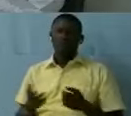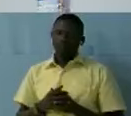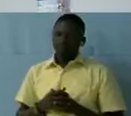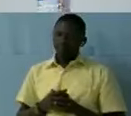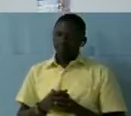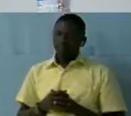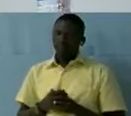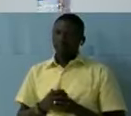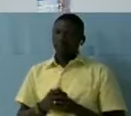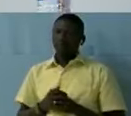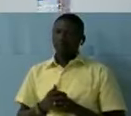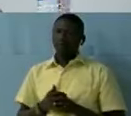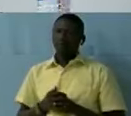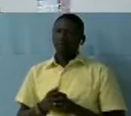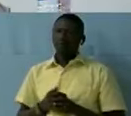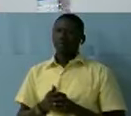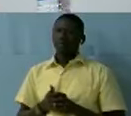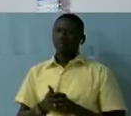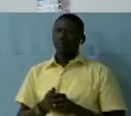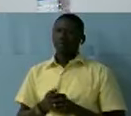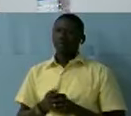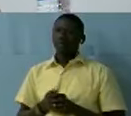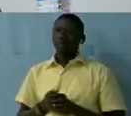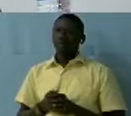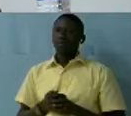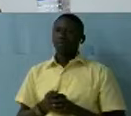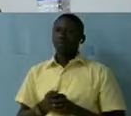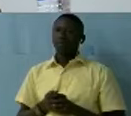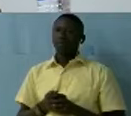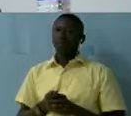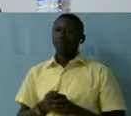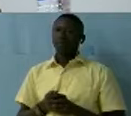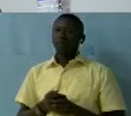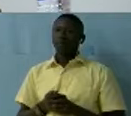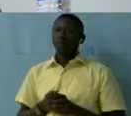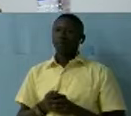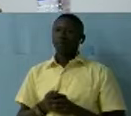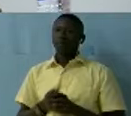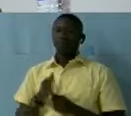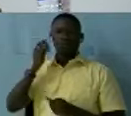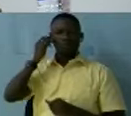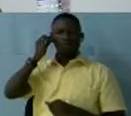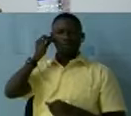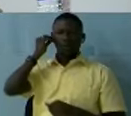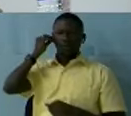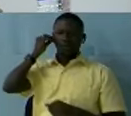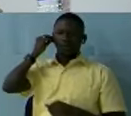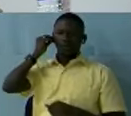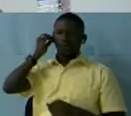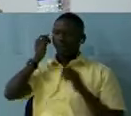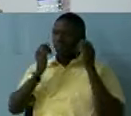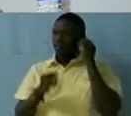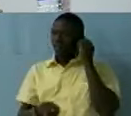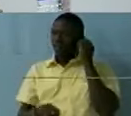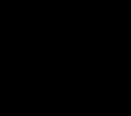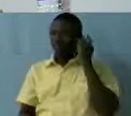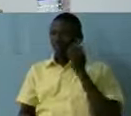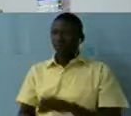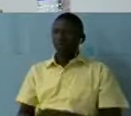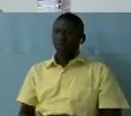ne ne ka sanji tang anin klinke nimba be livring bon kilo le colo charlo ni cabinet on ba